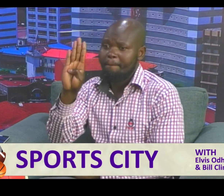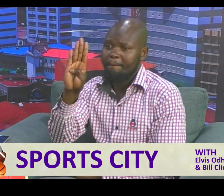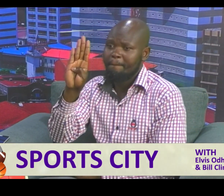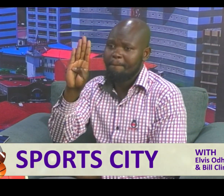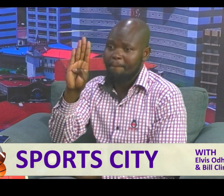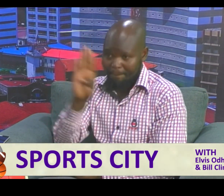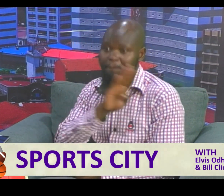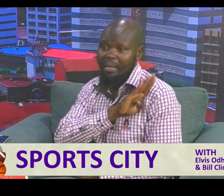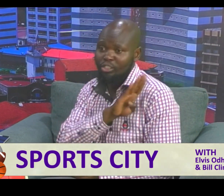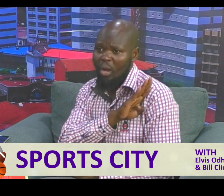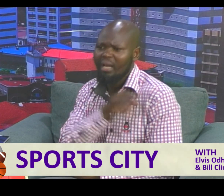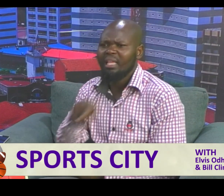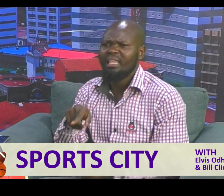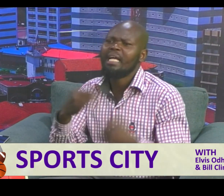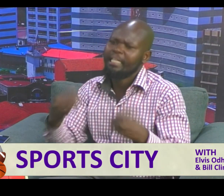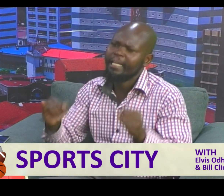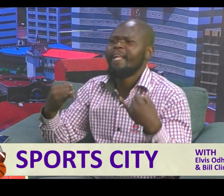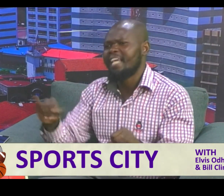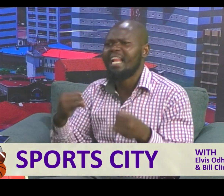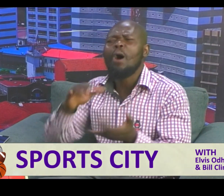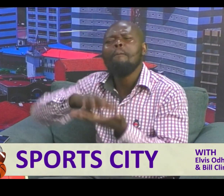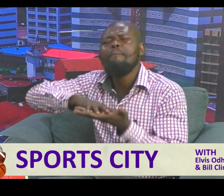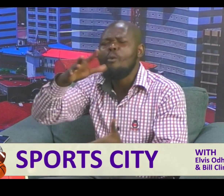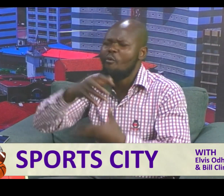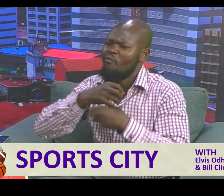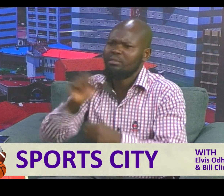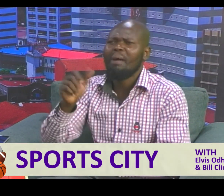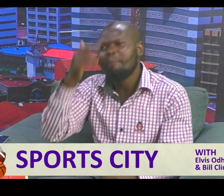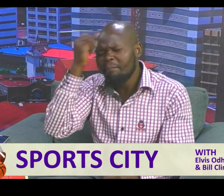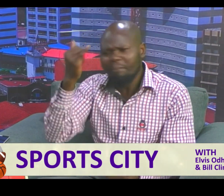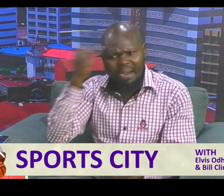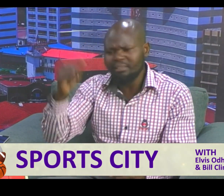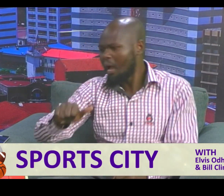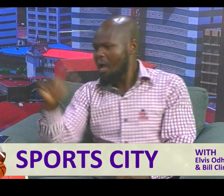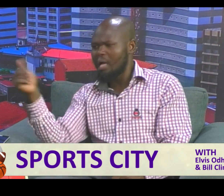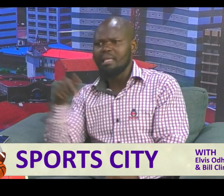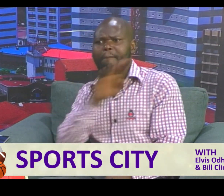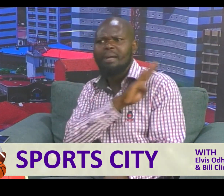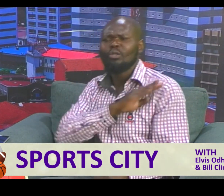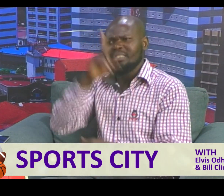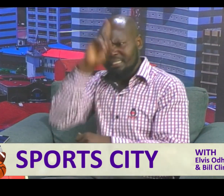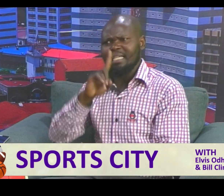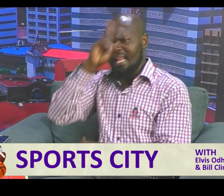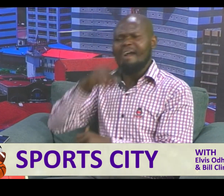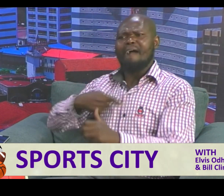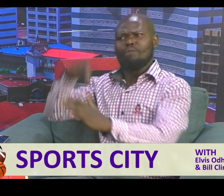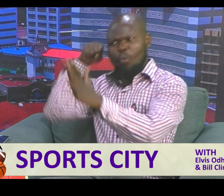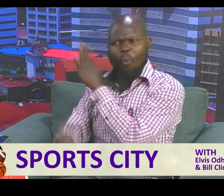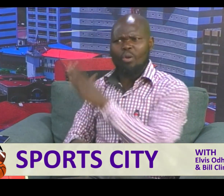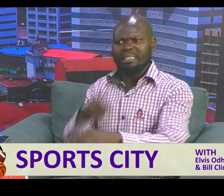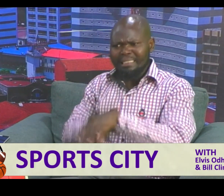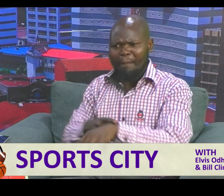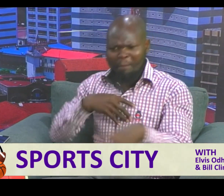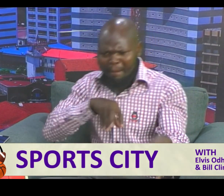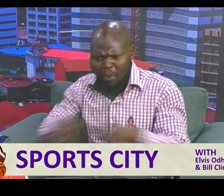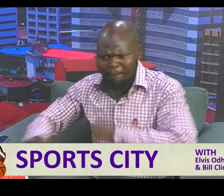Benson Omar. We have Benson. He really tried, and he had confidence, and he was very